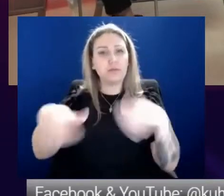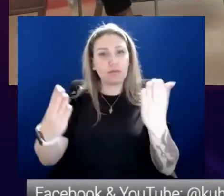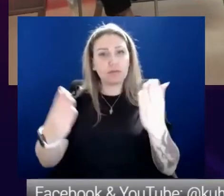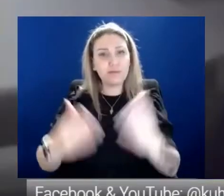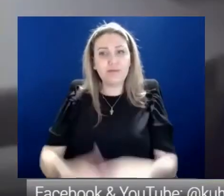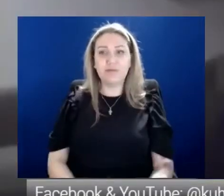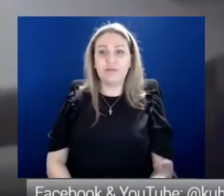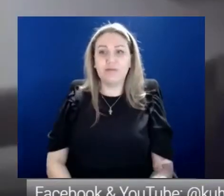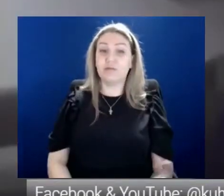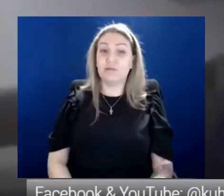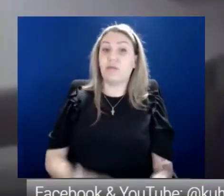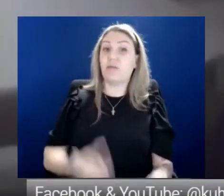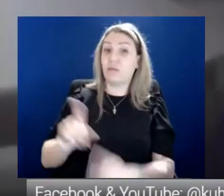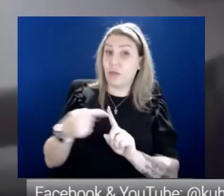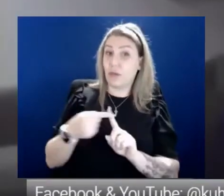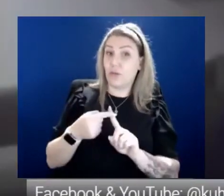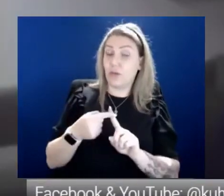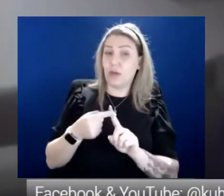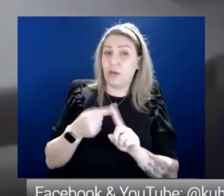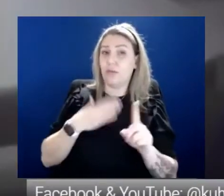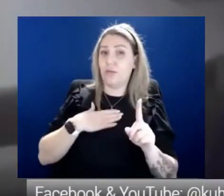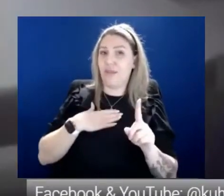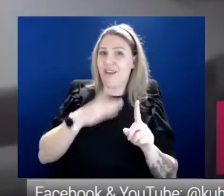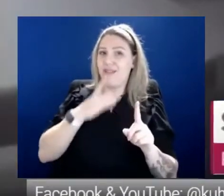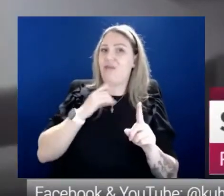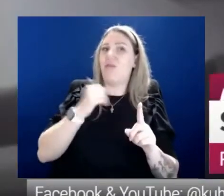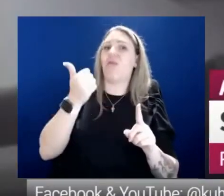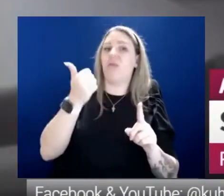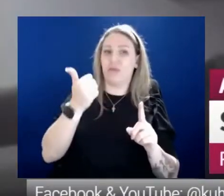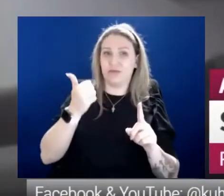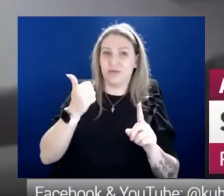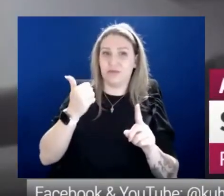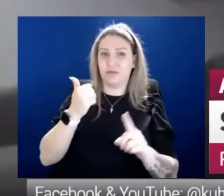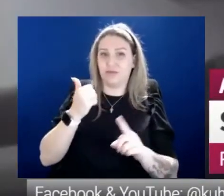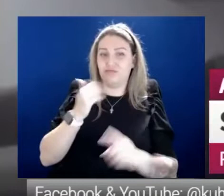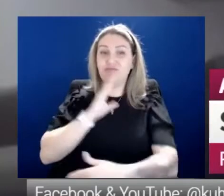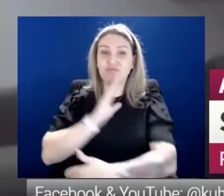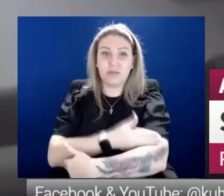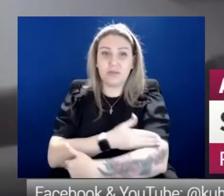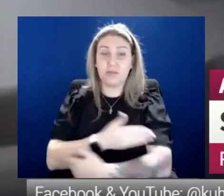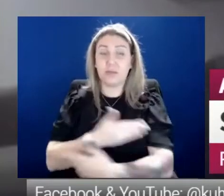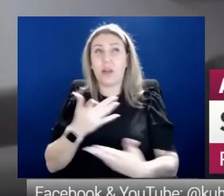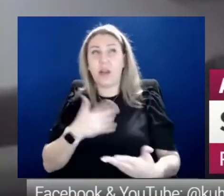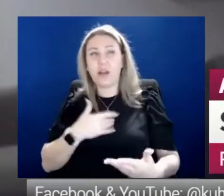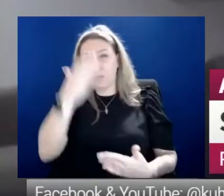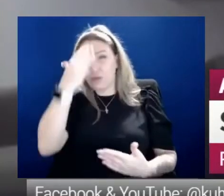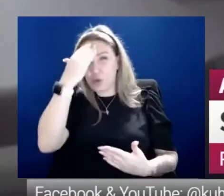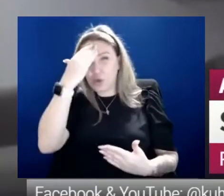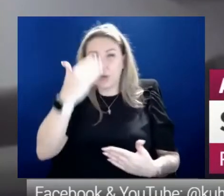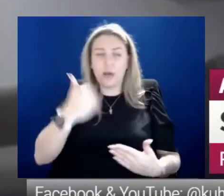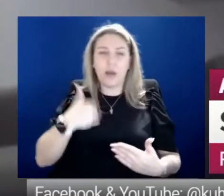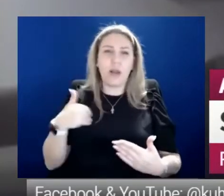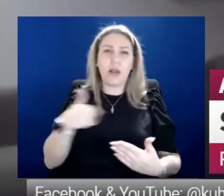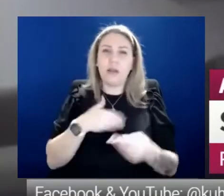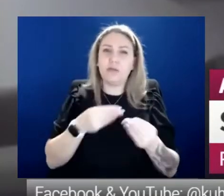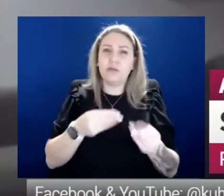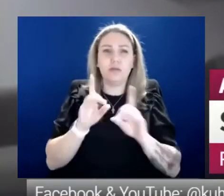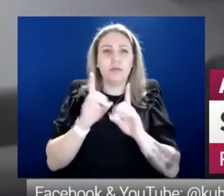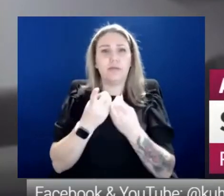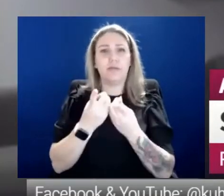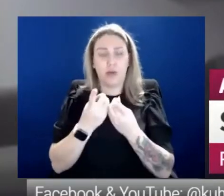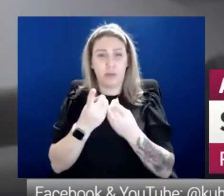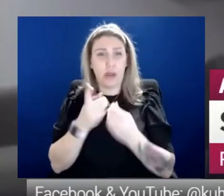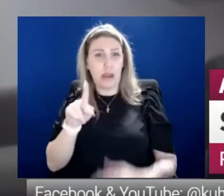When I had my oldest daughter, I actually didn't, I knew that there was a lactation department at